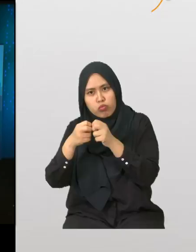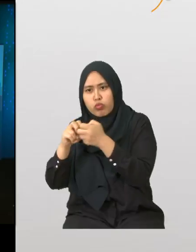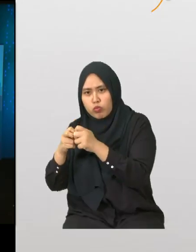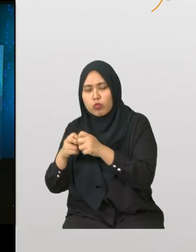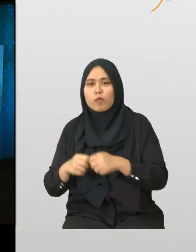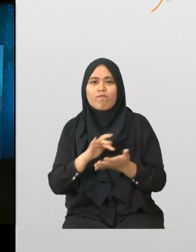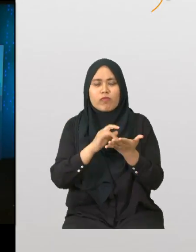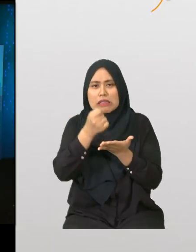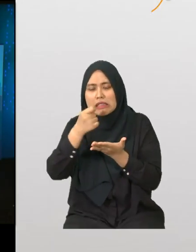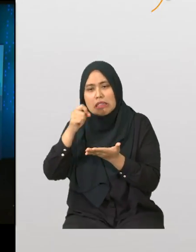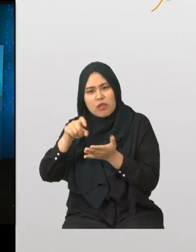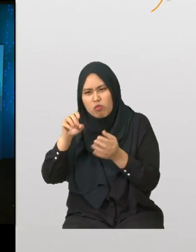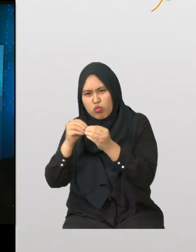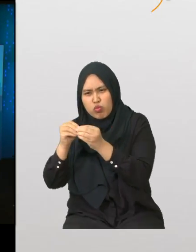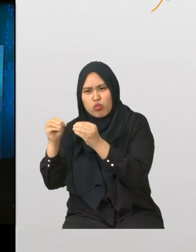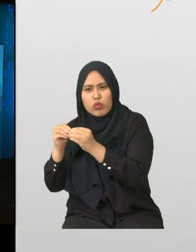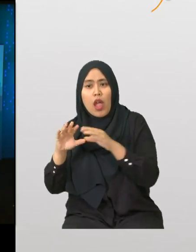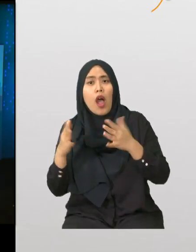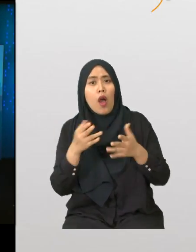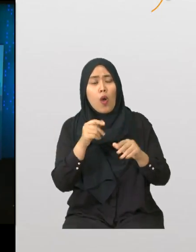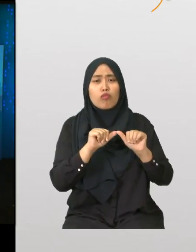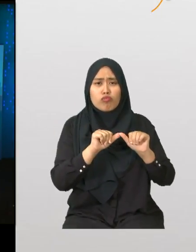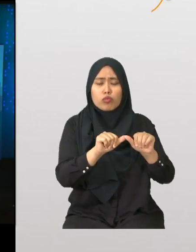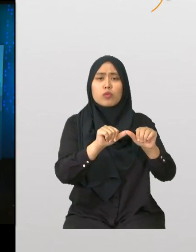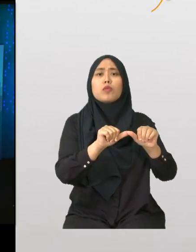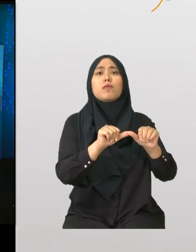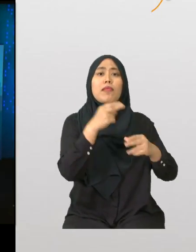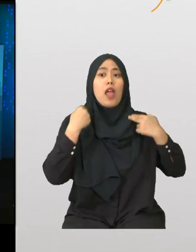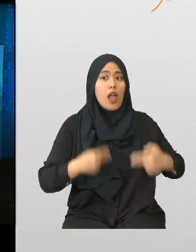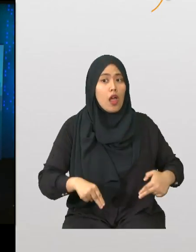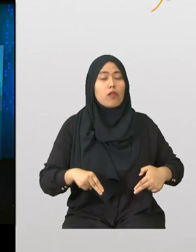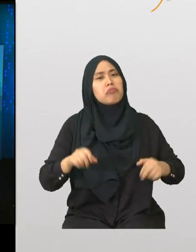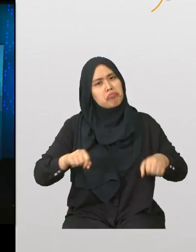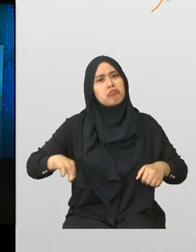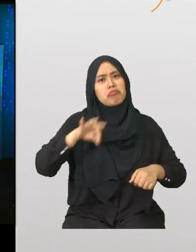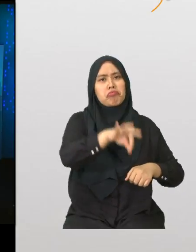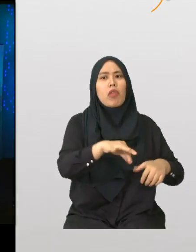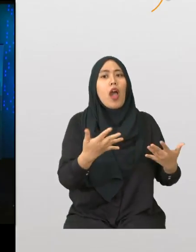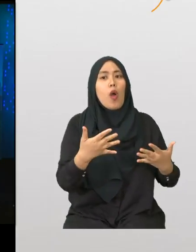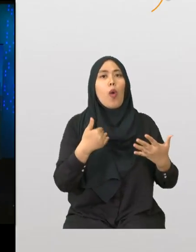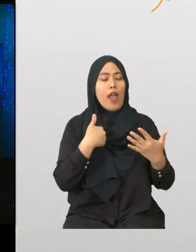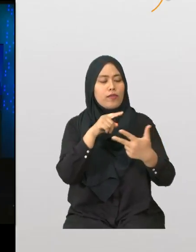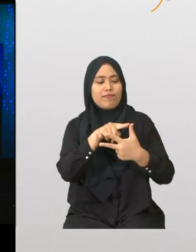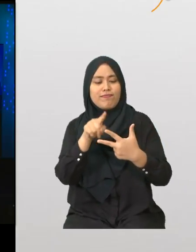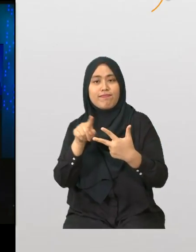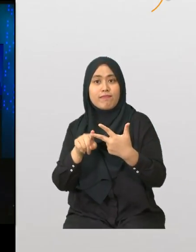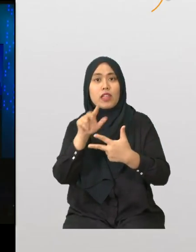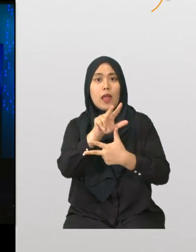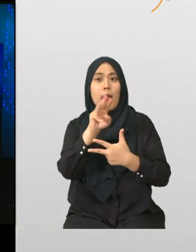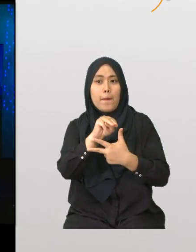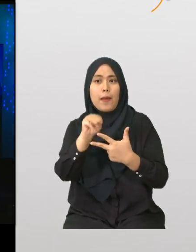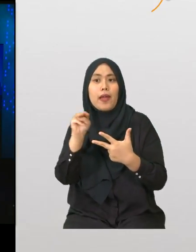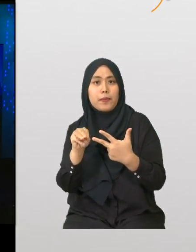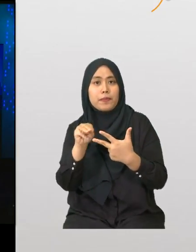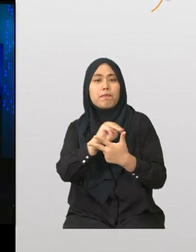How have we kept healthcare spending affordable for Singaporeans? We have our 3 M's, MediSave, MediShield, and